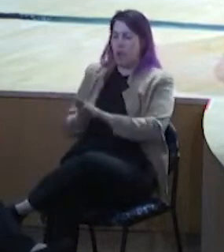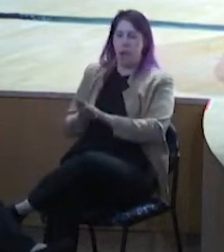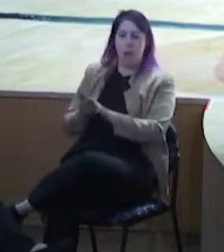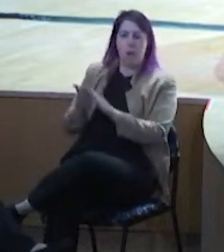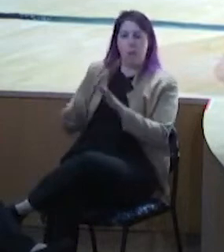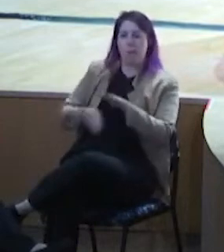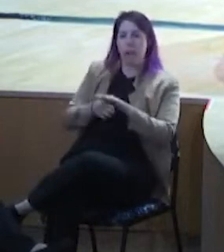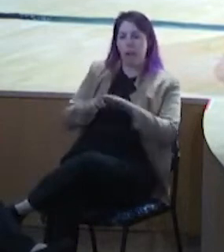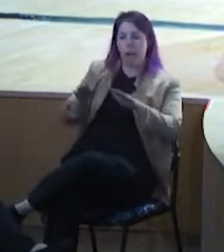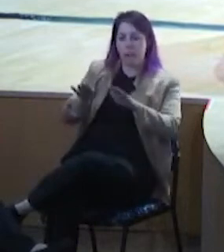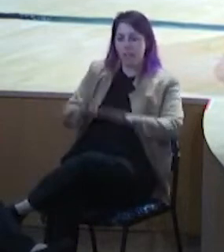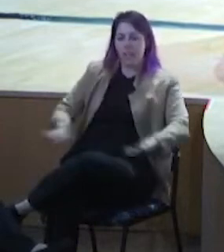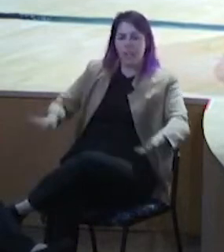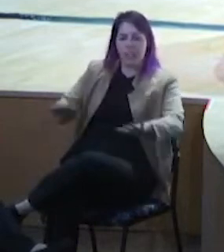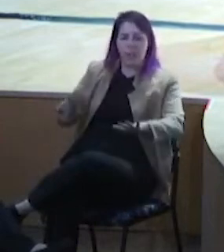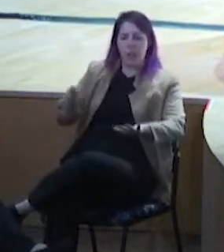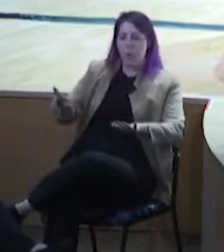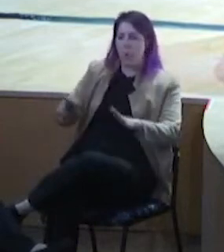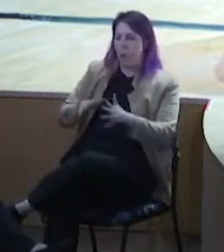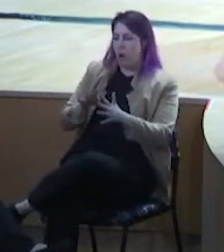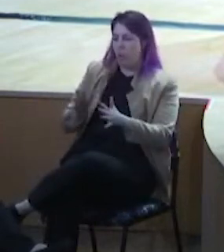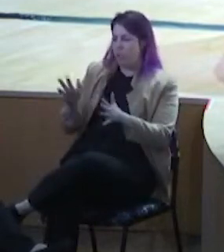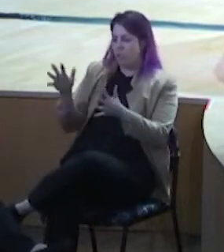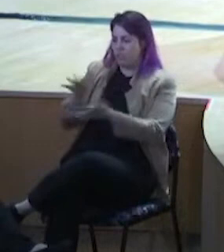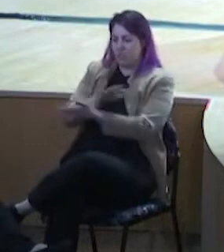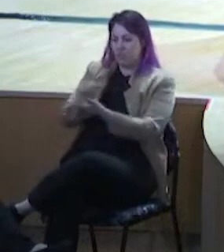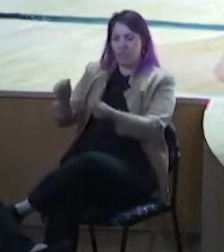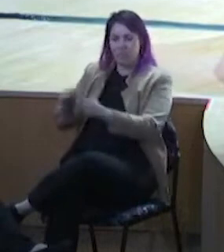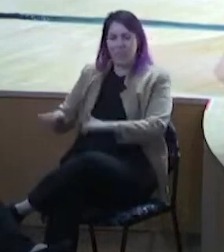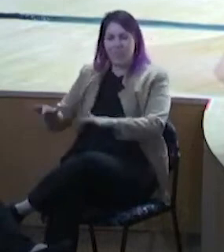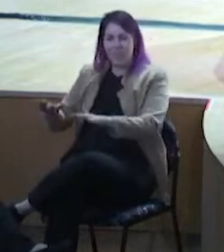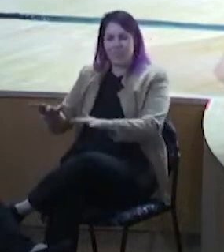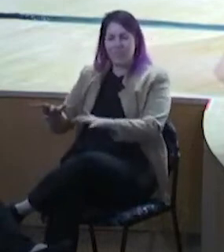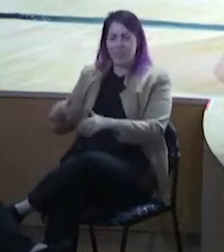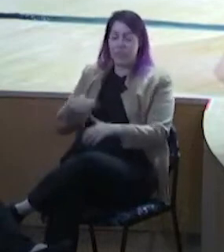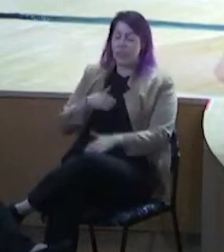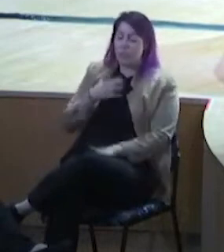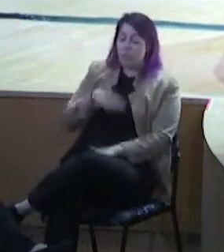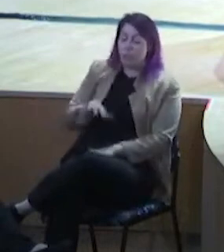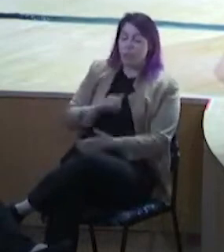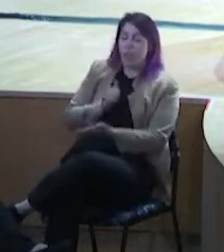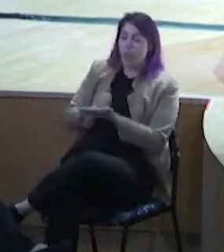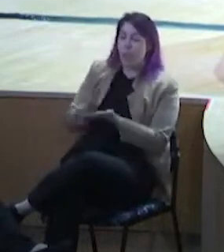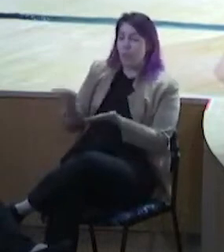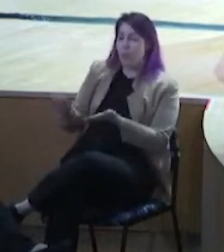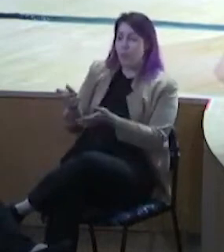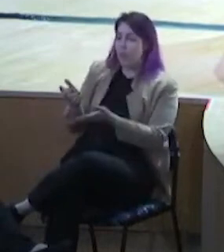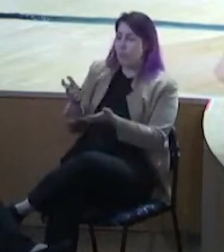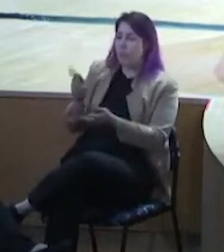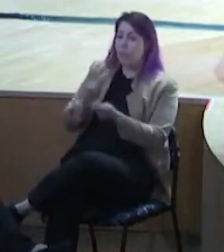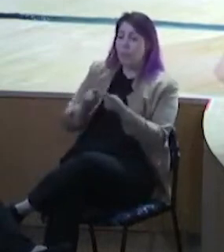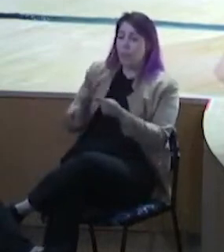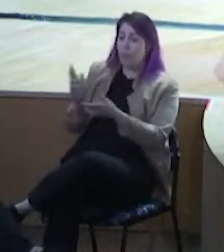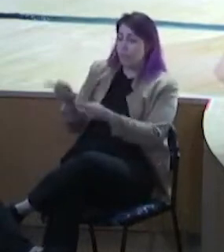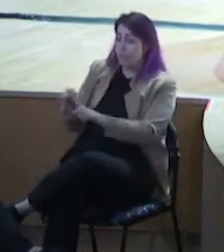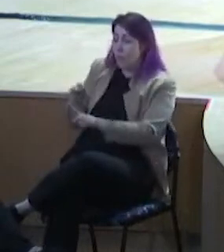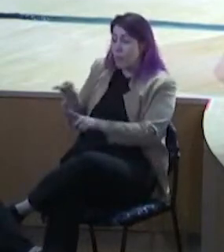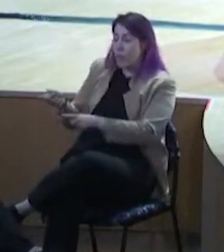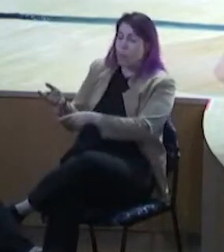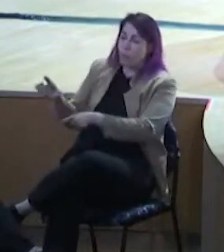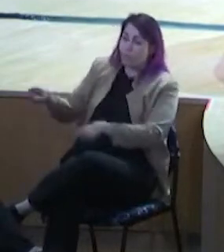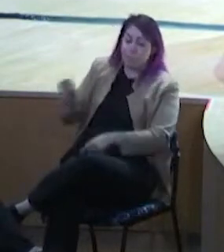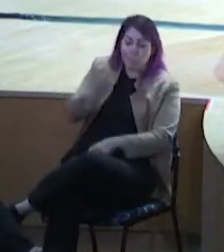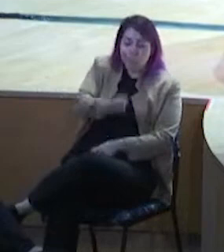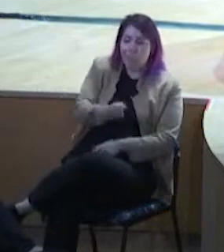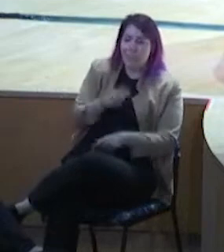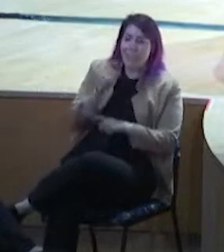that still work in the Chinampas. I wish we could help them get a visa, get a passport, and get a translator so they